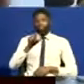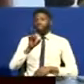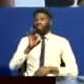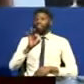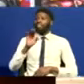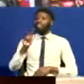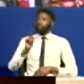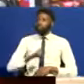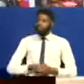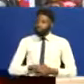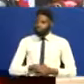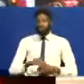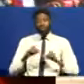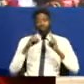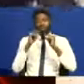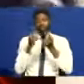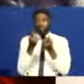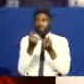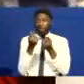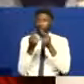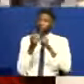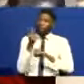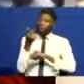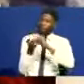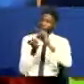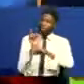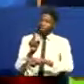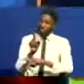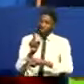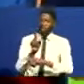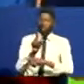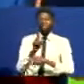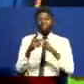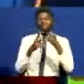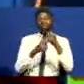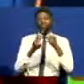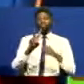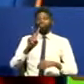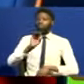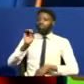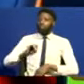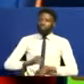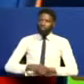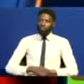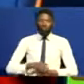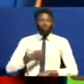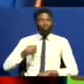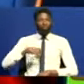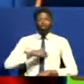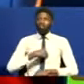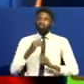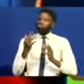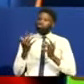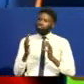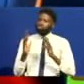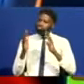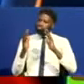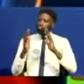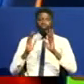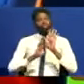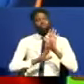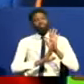the repayment rate is currently at 72%. Tunasherekea maendeleo na pia